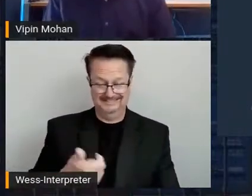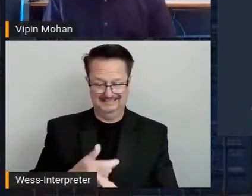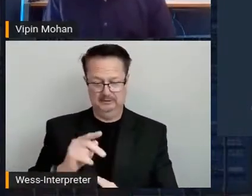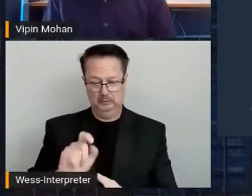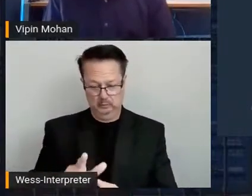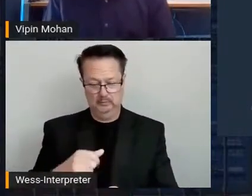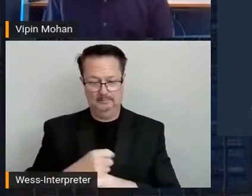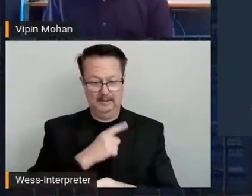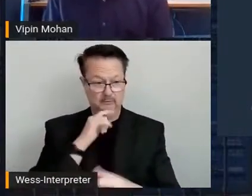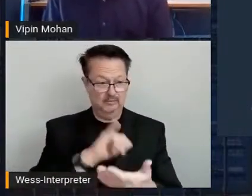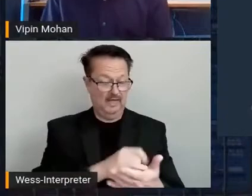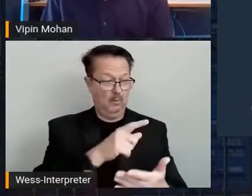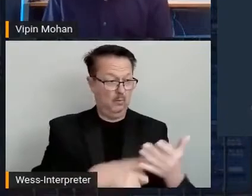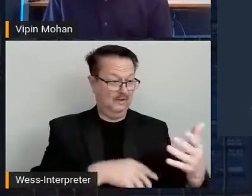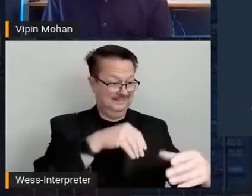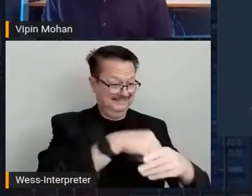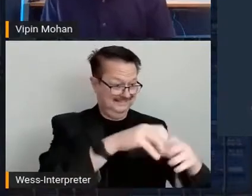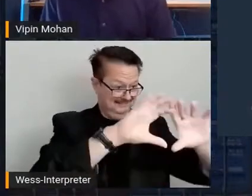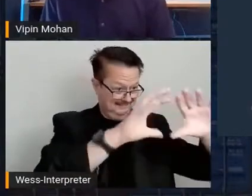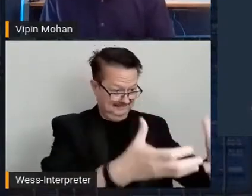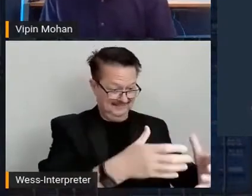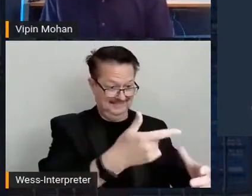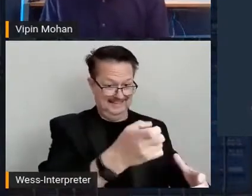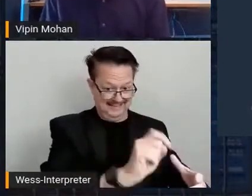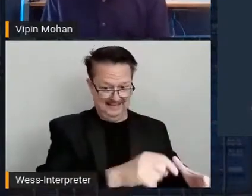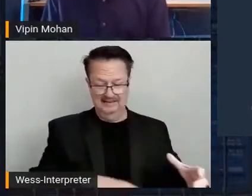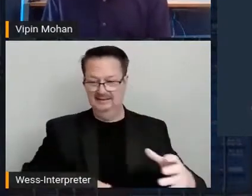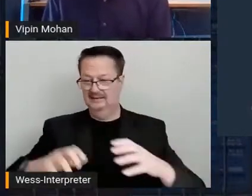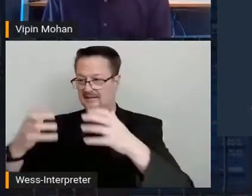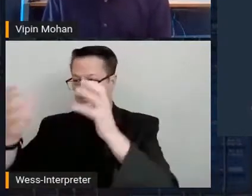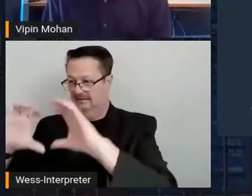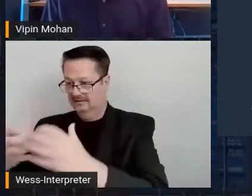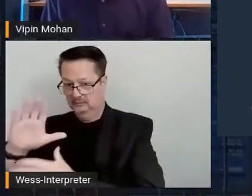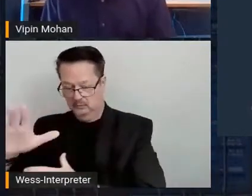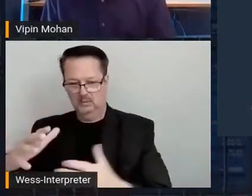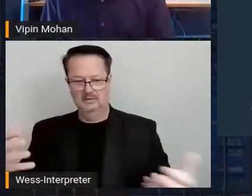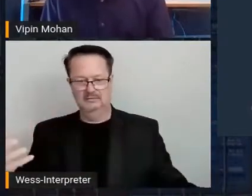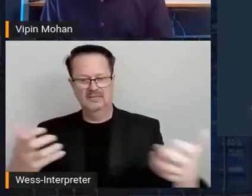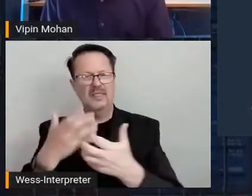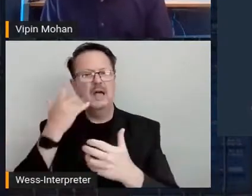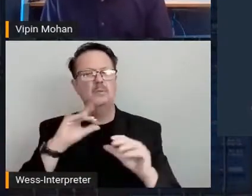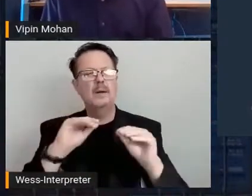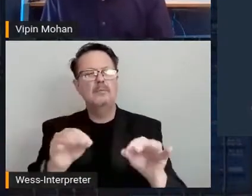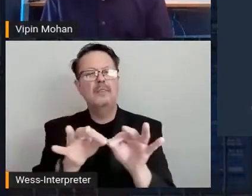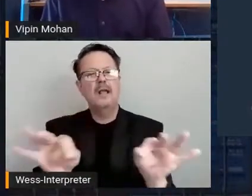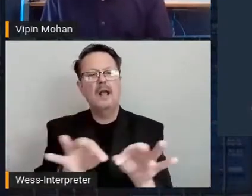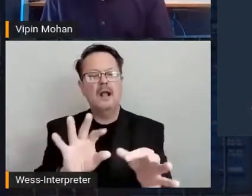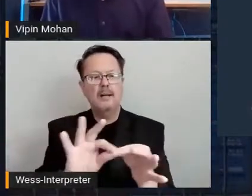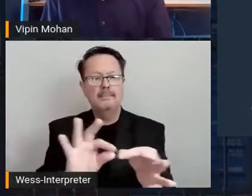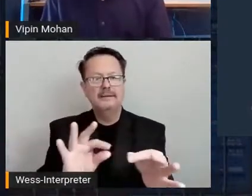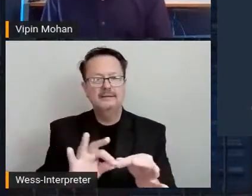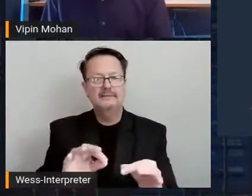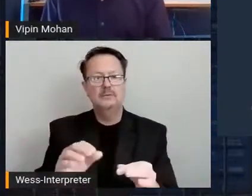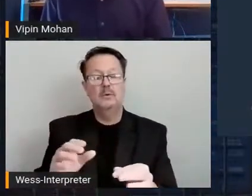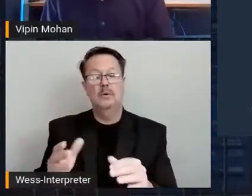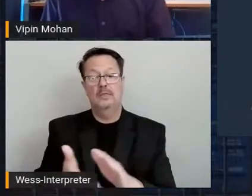the config that is in Git. This is what Vignesh did when he put in the commit. The operator in the cluster actually